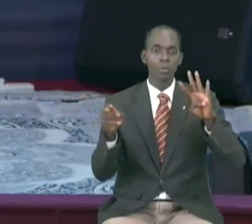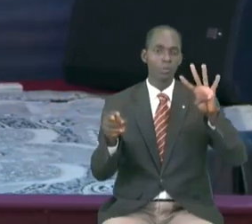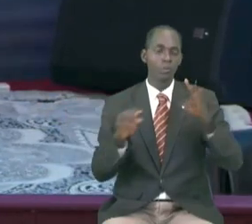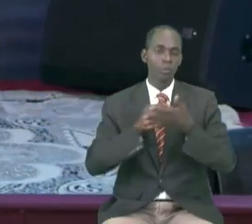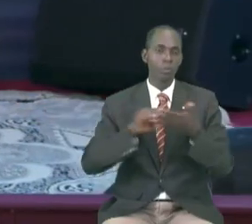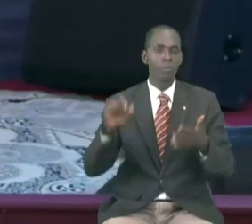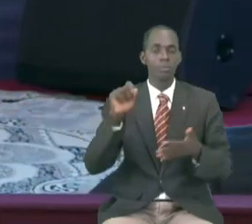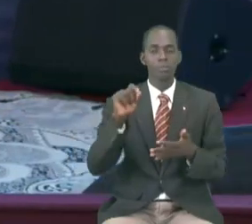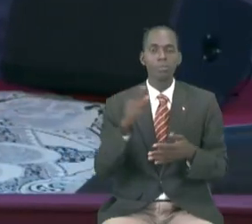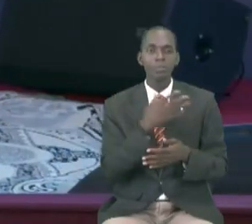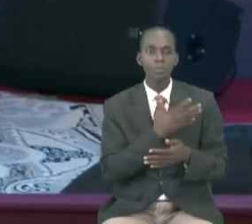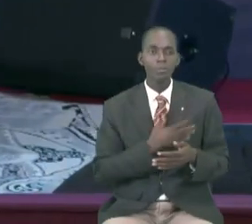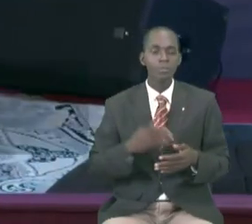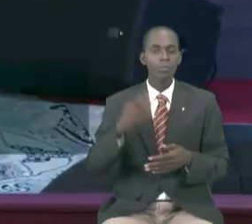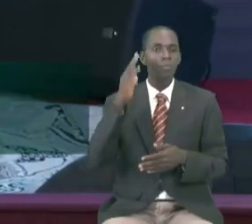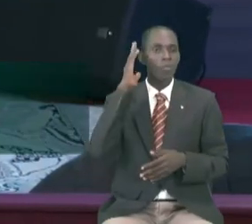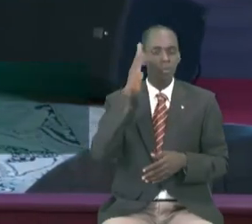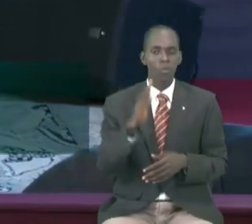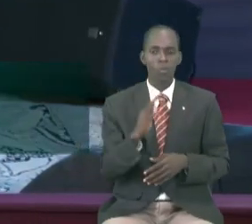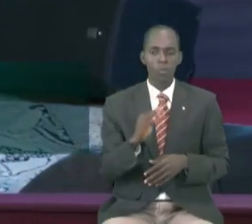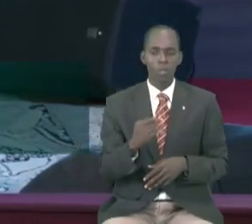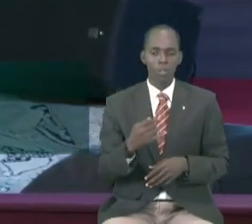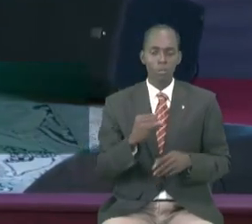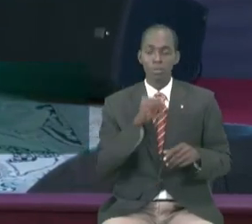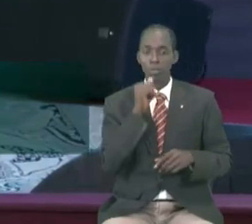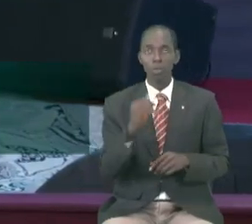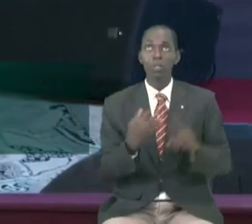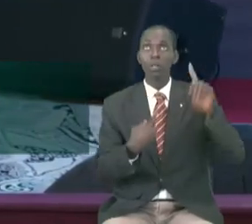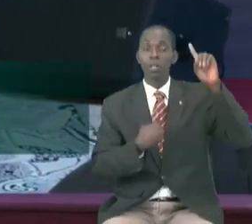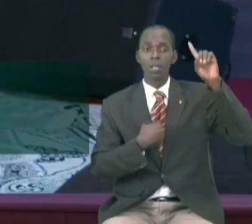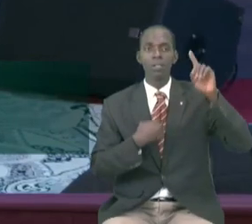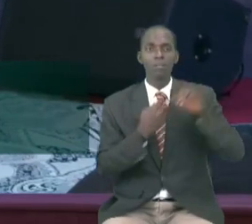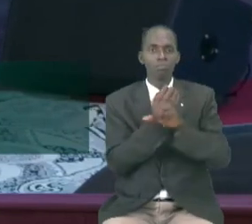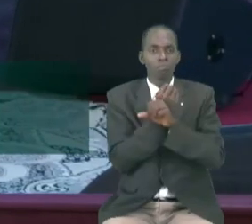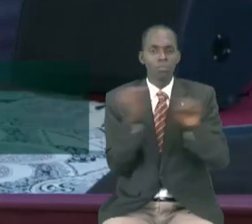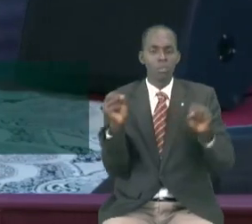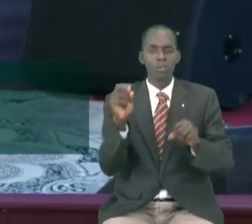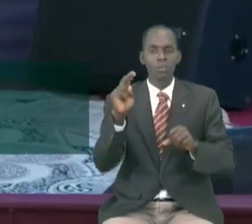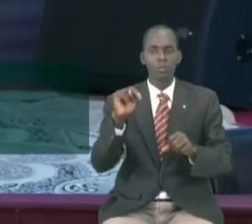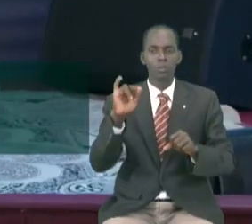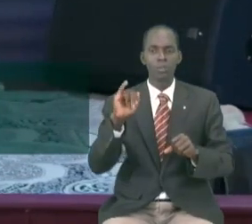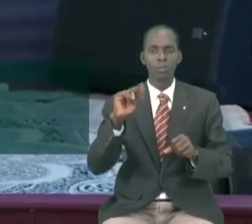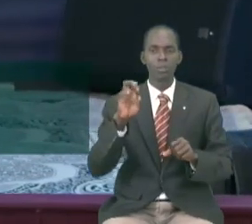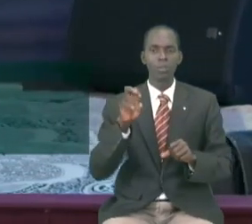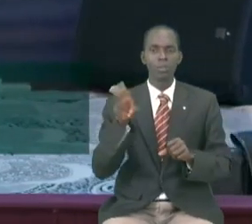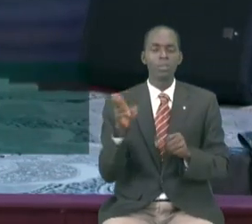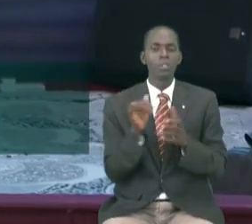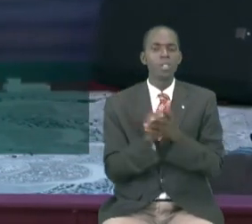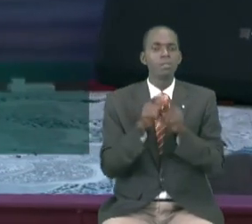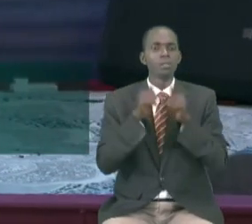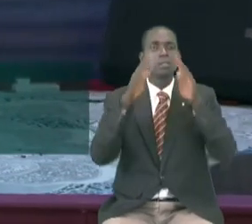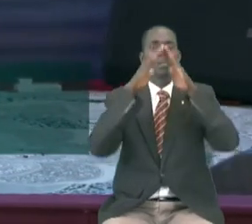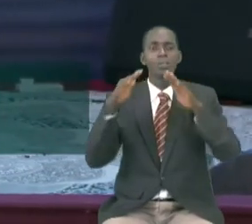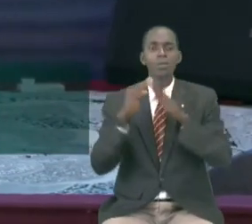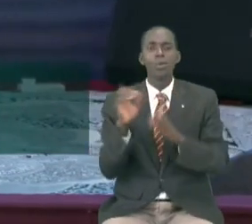wherein are more than 60,000 persons that cannot discern